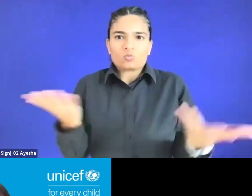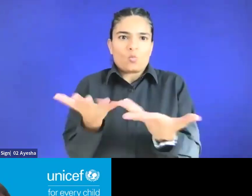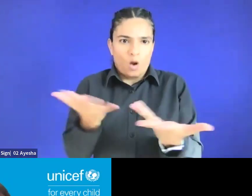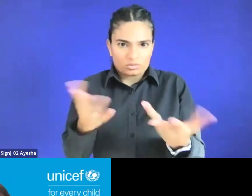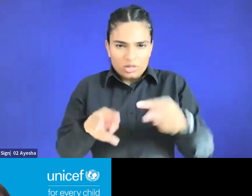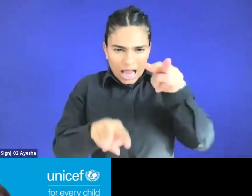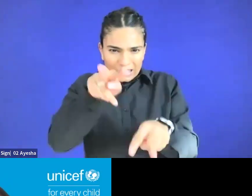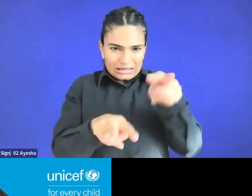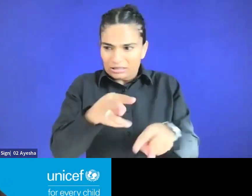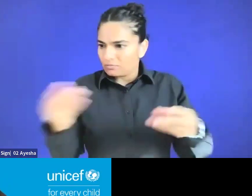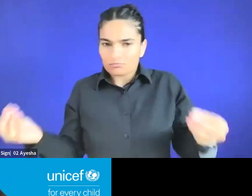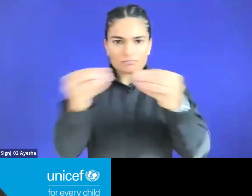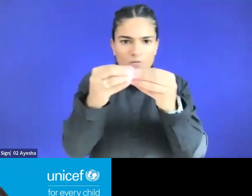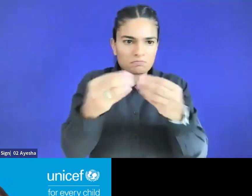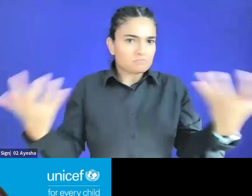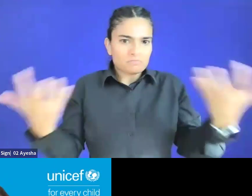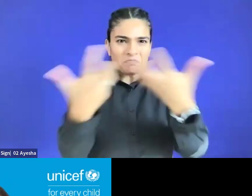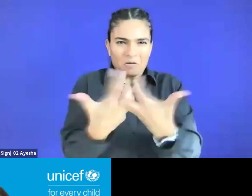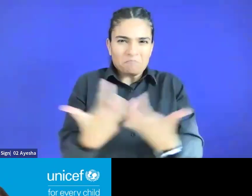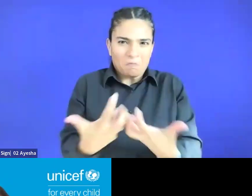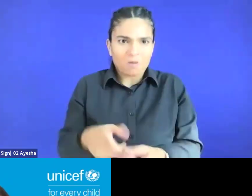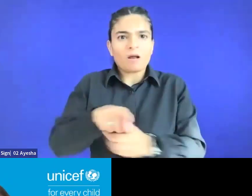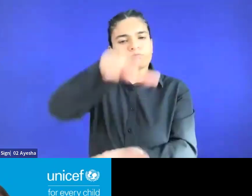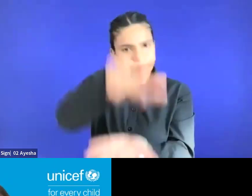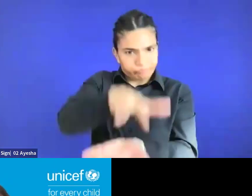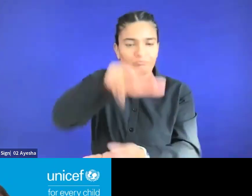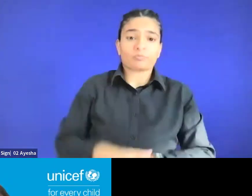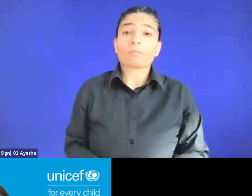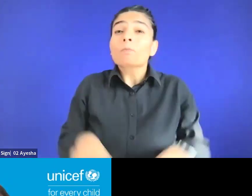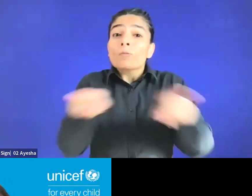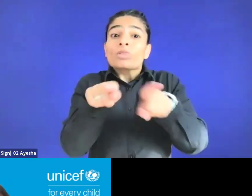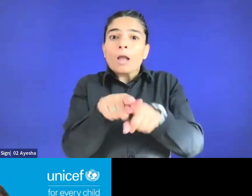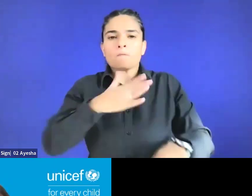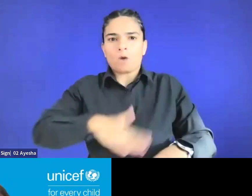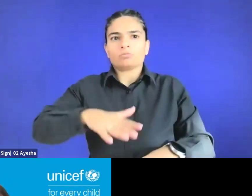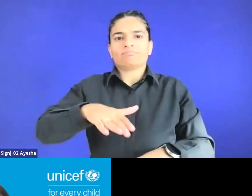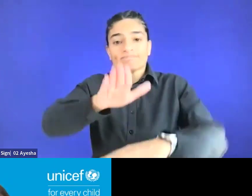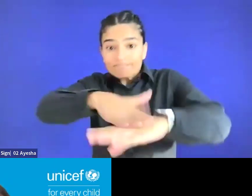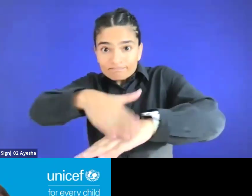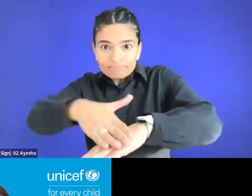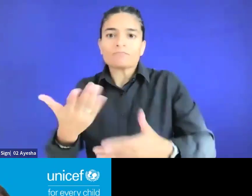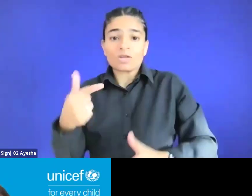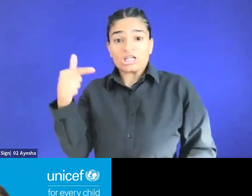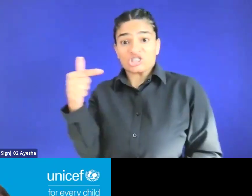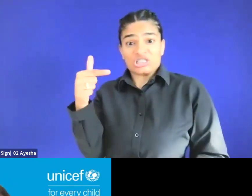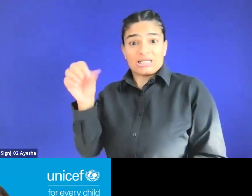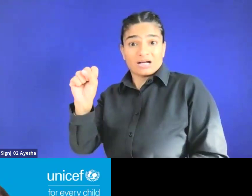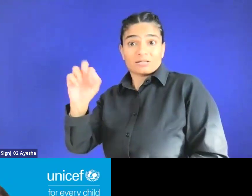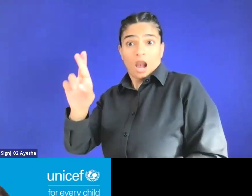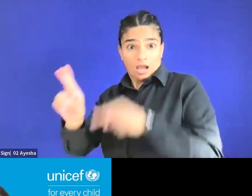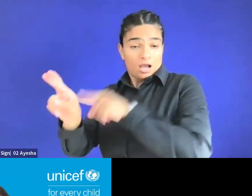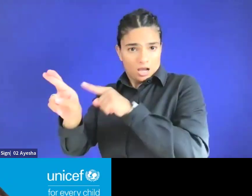we have also developed the case studies, which also illustrate how this